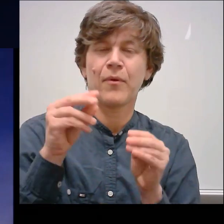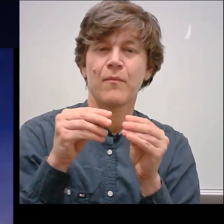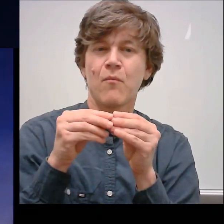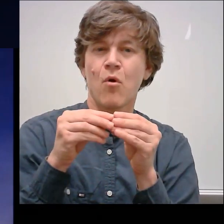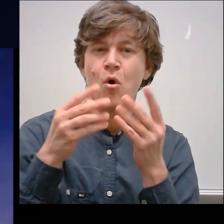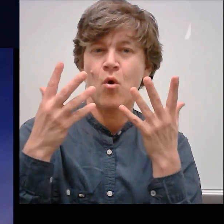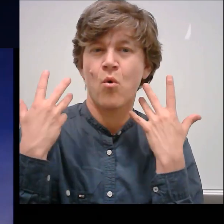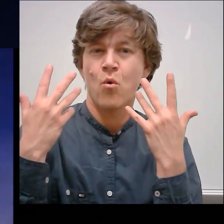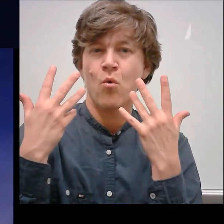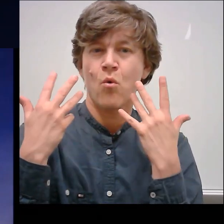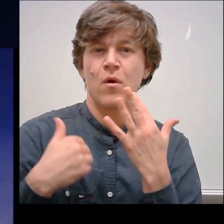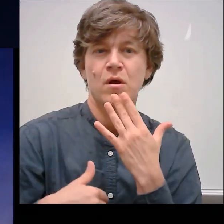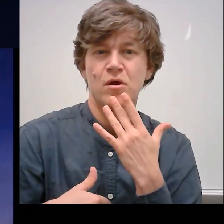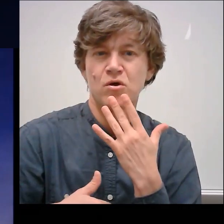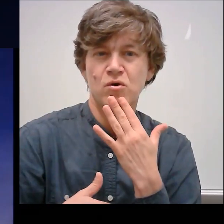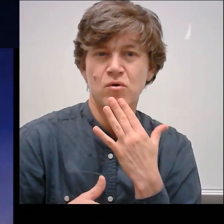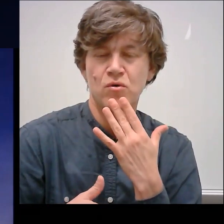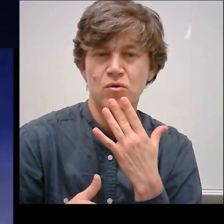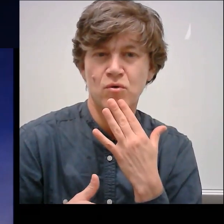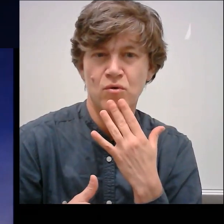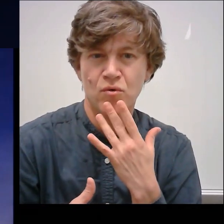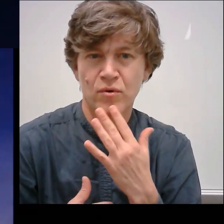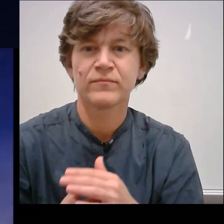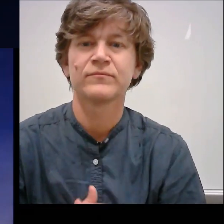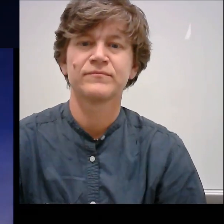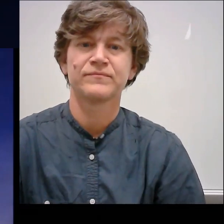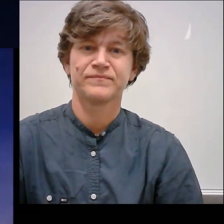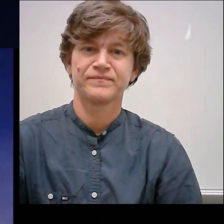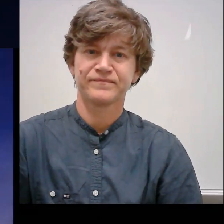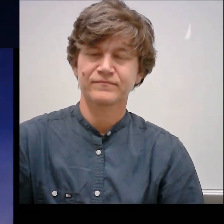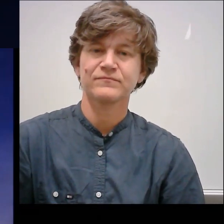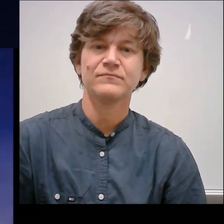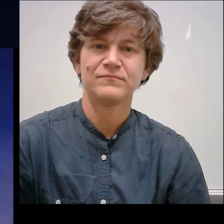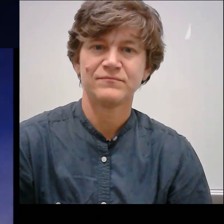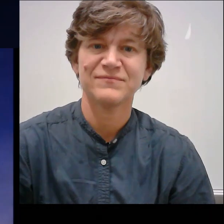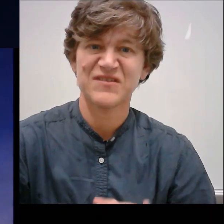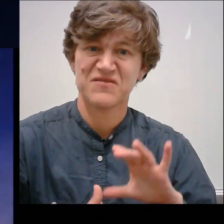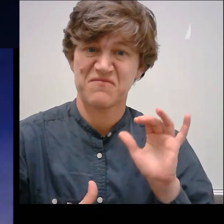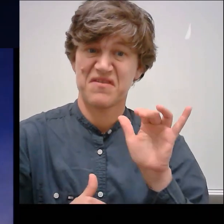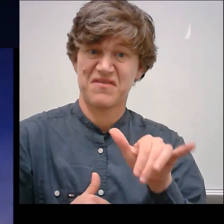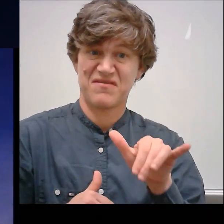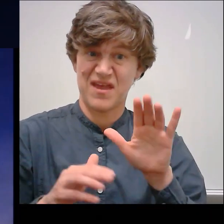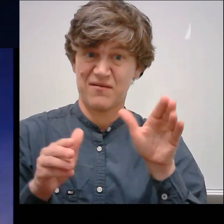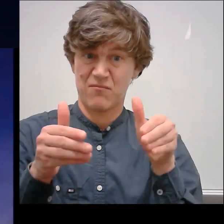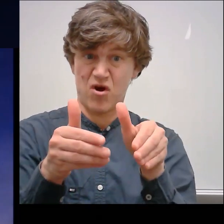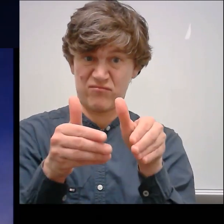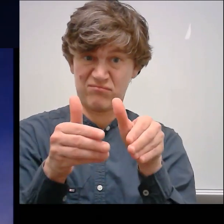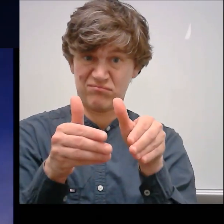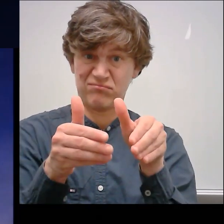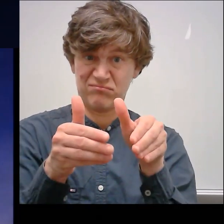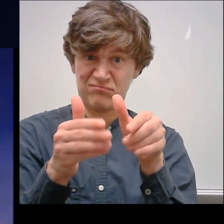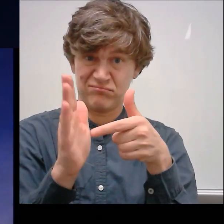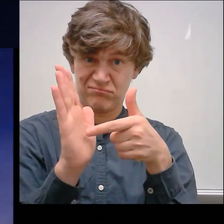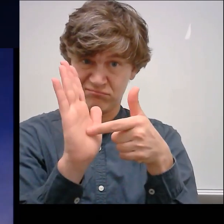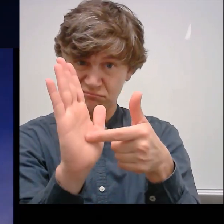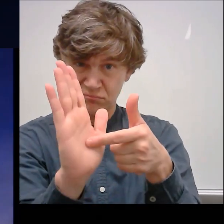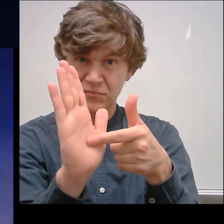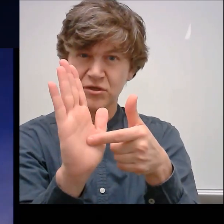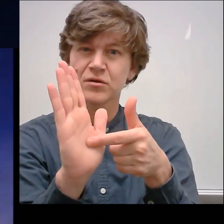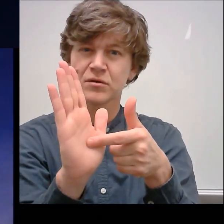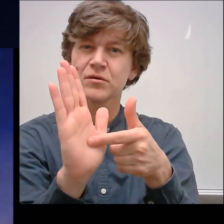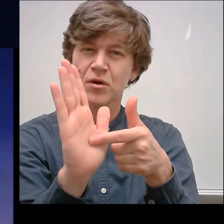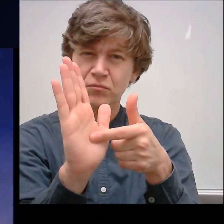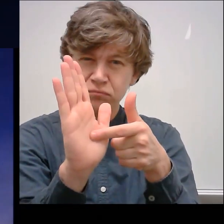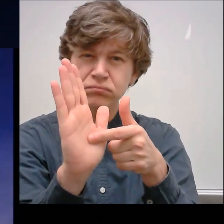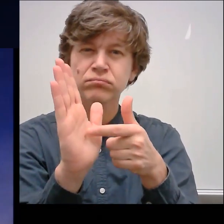color, the highest level of temperature and value contrast combined in the entire piece. The secondary level of contrast, the